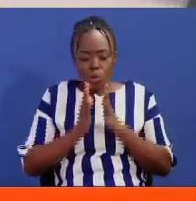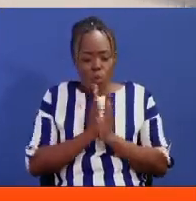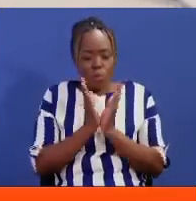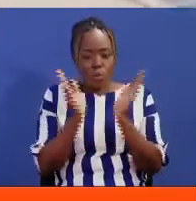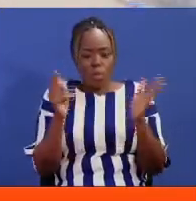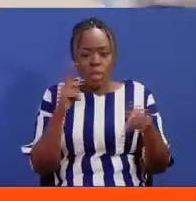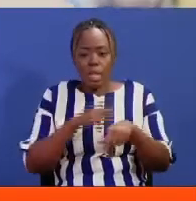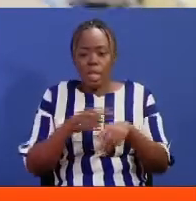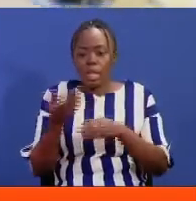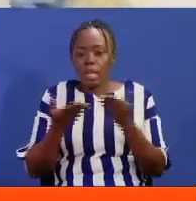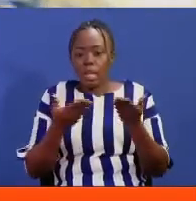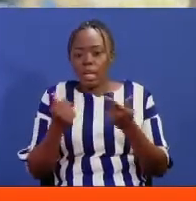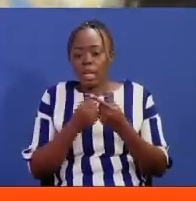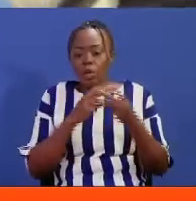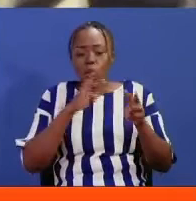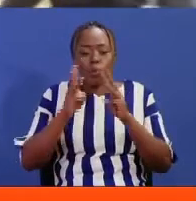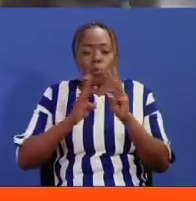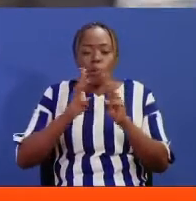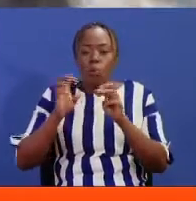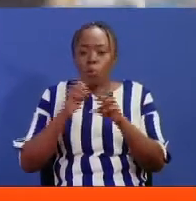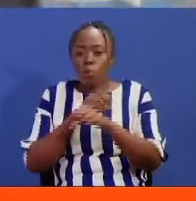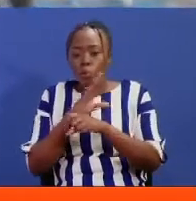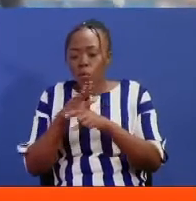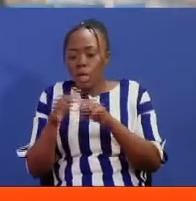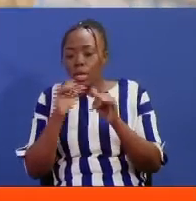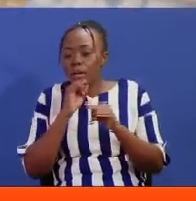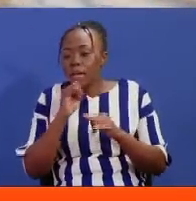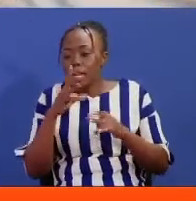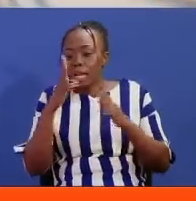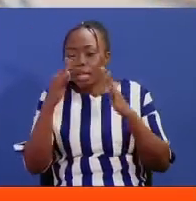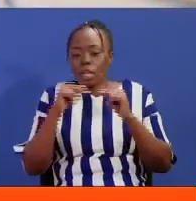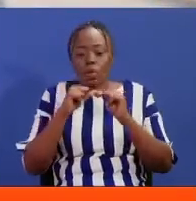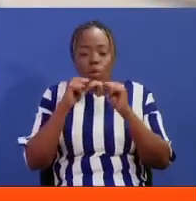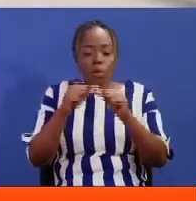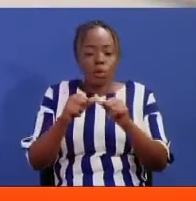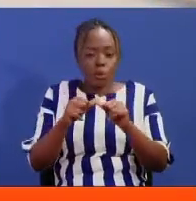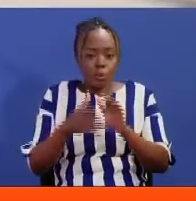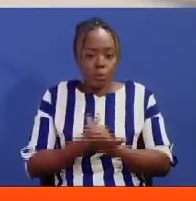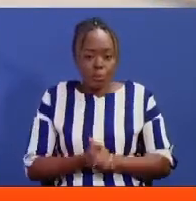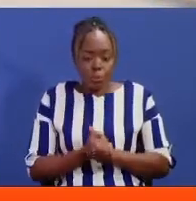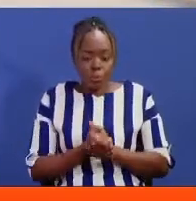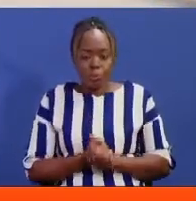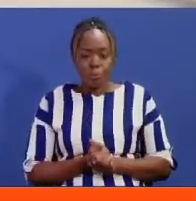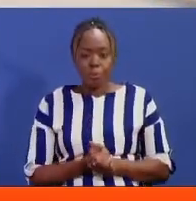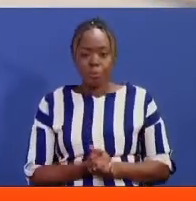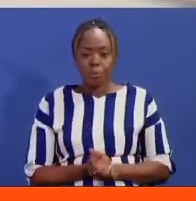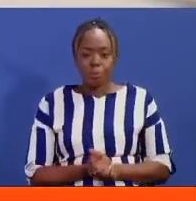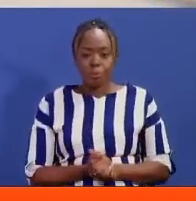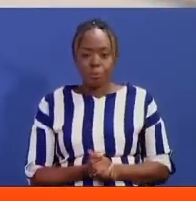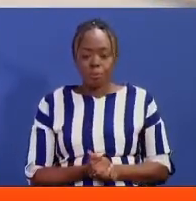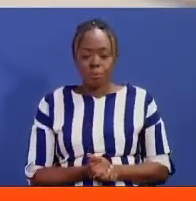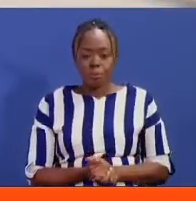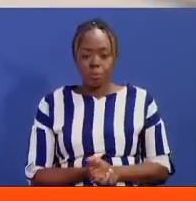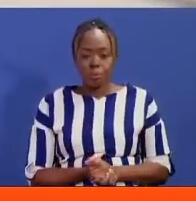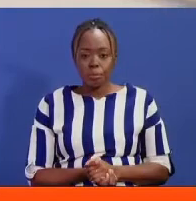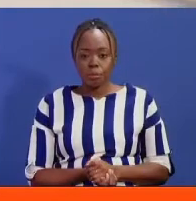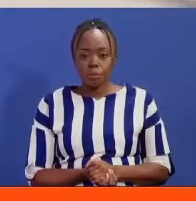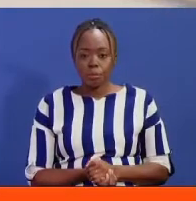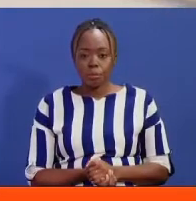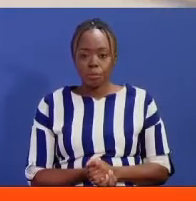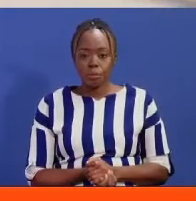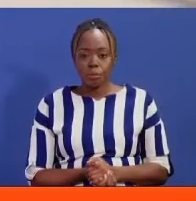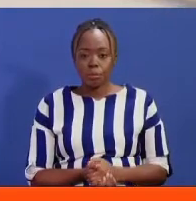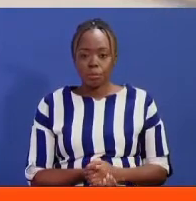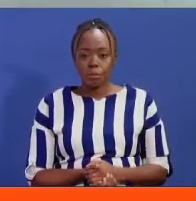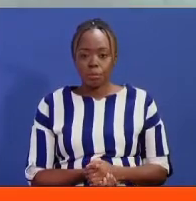a time where the war against the pandemic is still on. Irene Mwangi, KUTV,